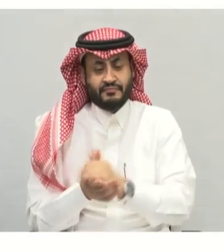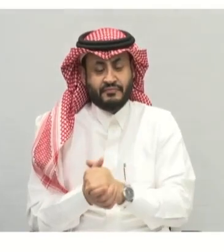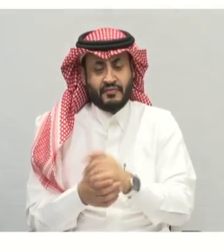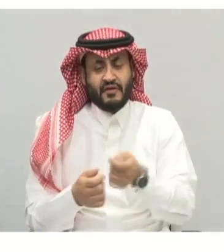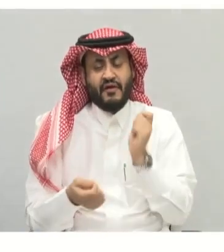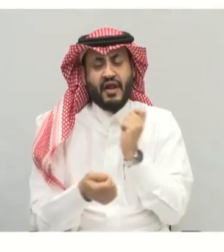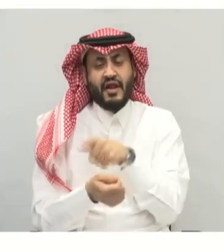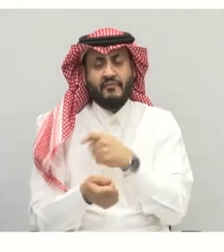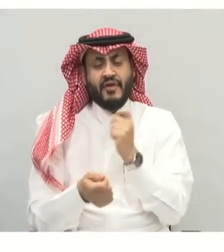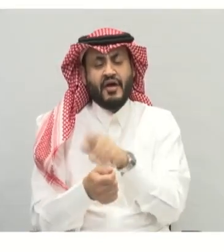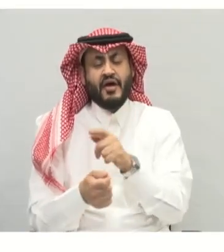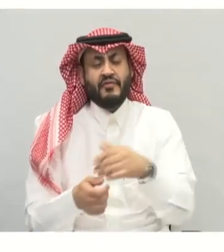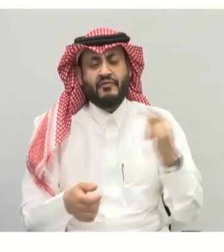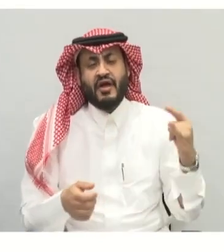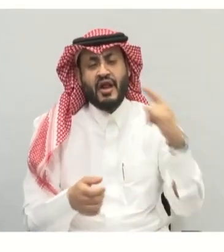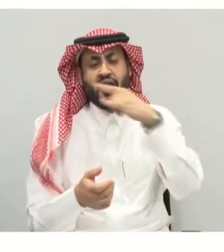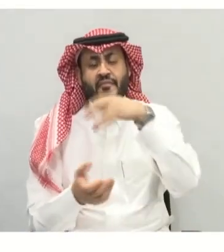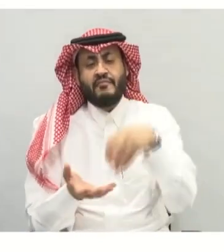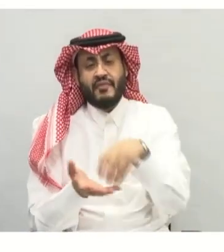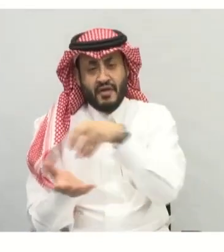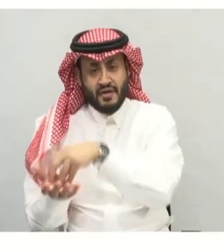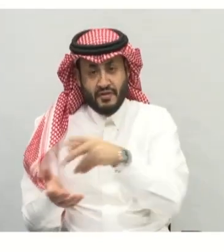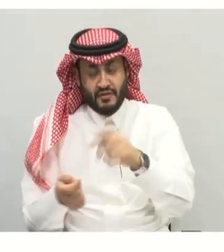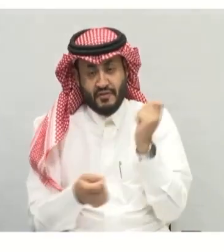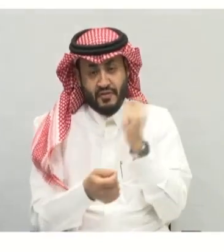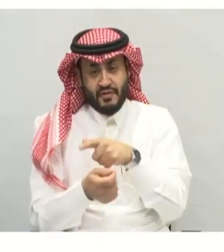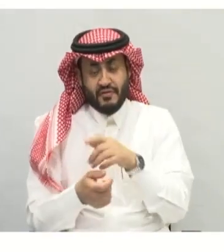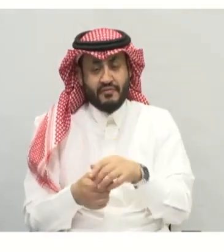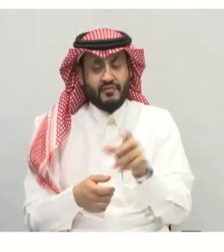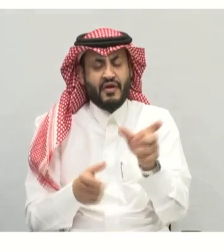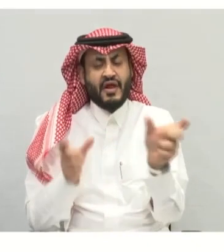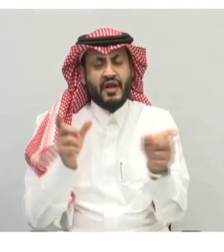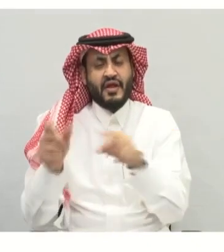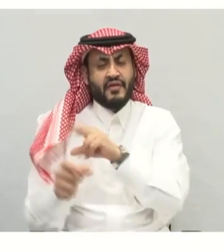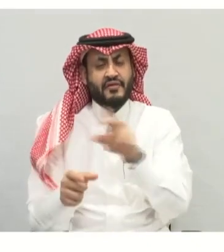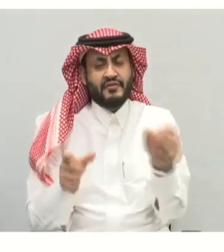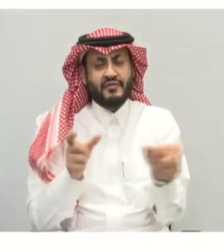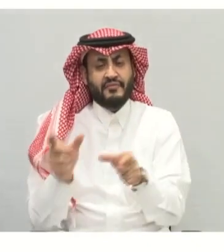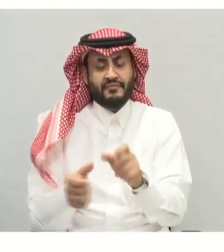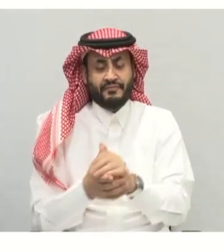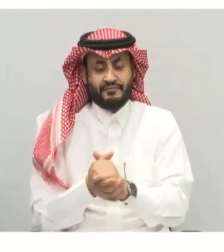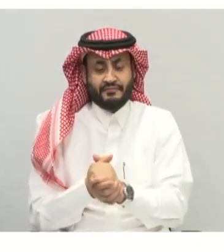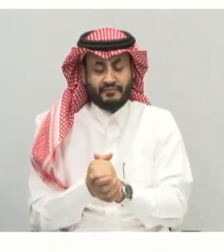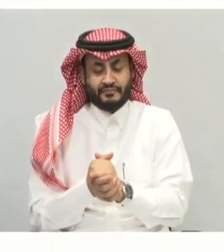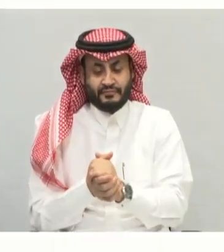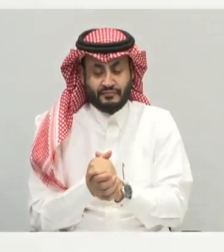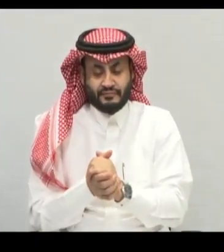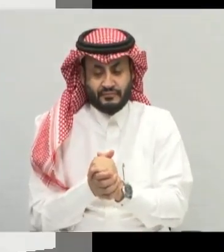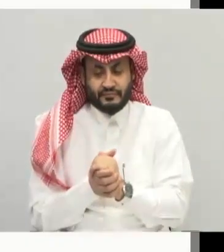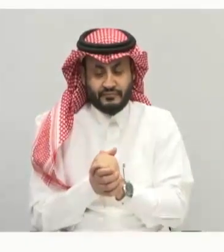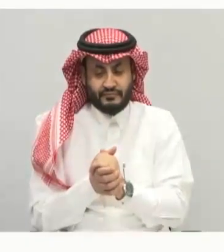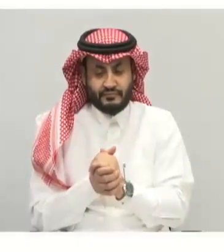to give advice to Travelers to different countries and giving advice by using the phrase that we have learned which is it is good